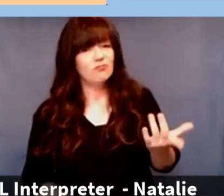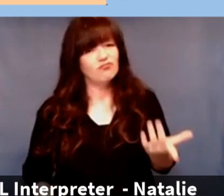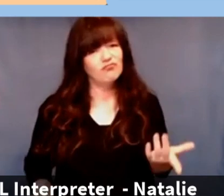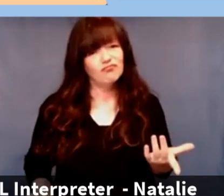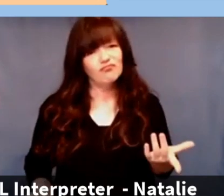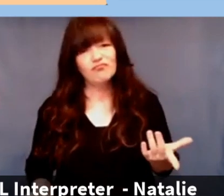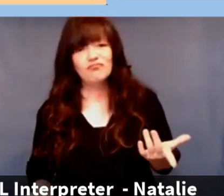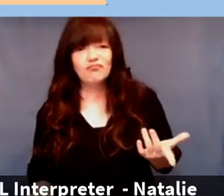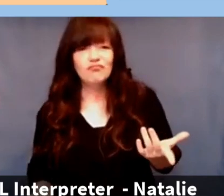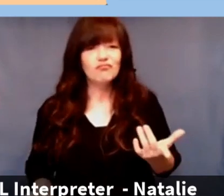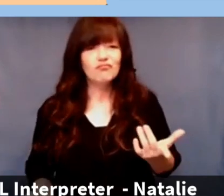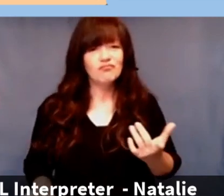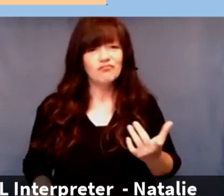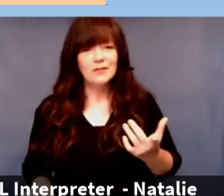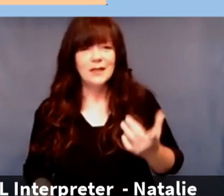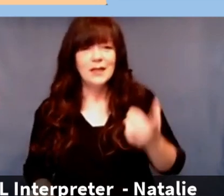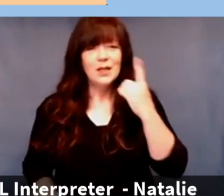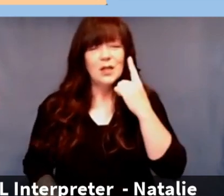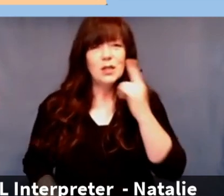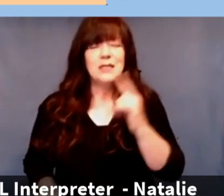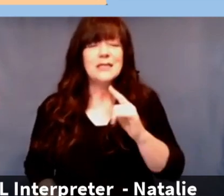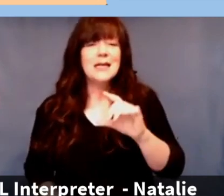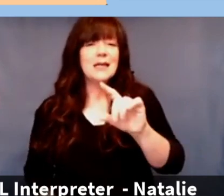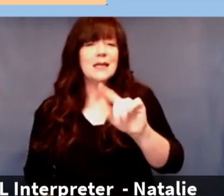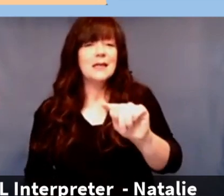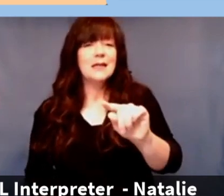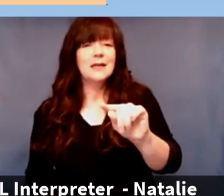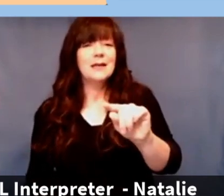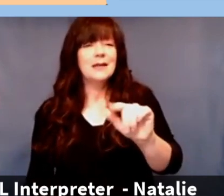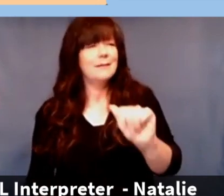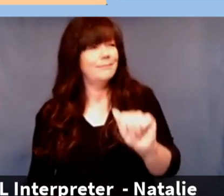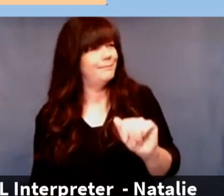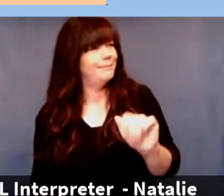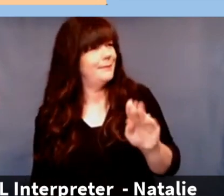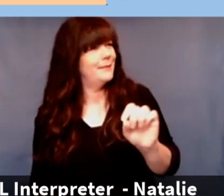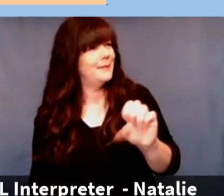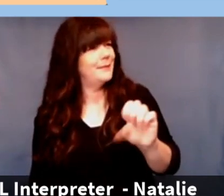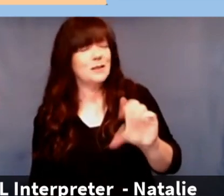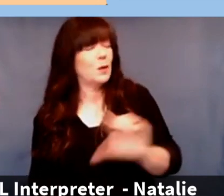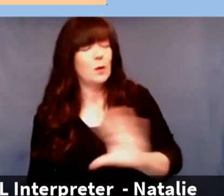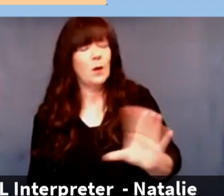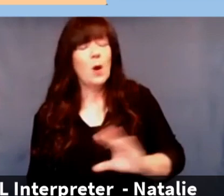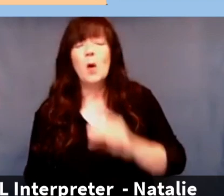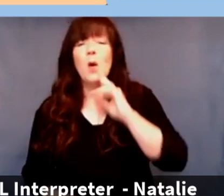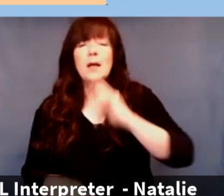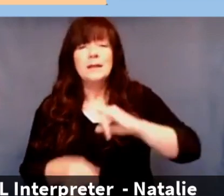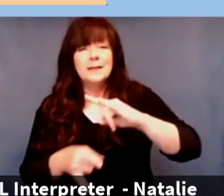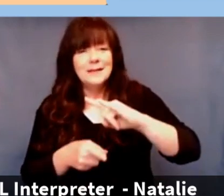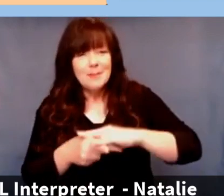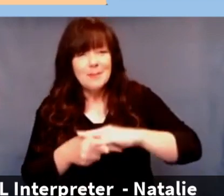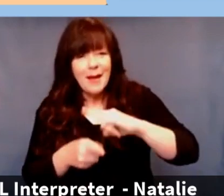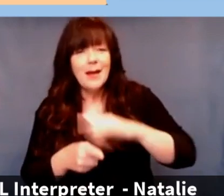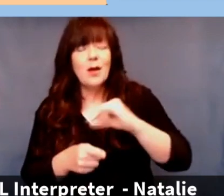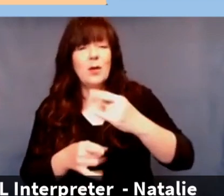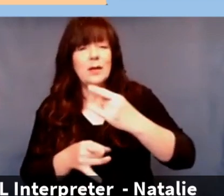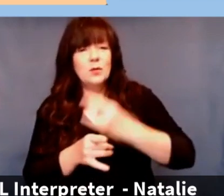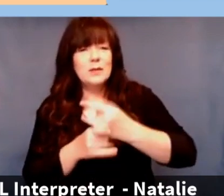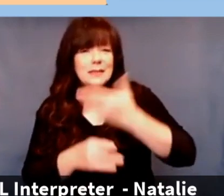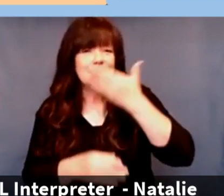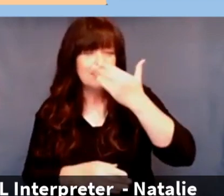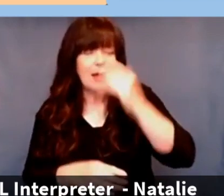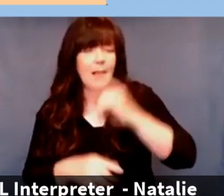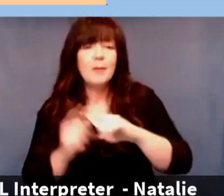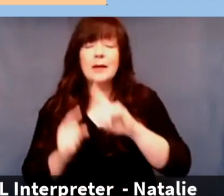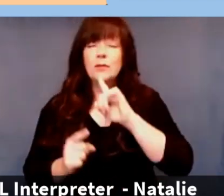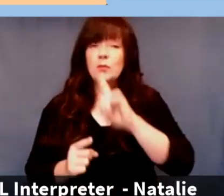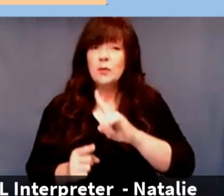like smoky Tabasco. Like tobacco whiskey smell. Yeah. But the way she actually smells